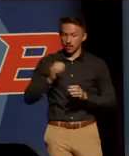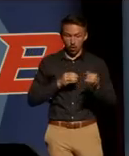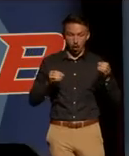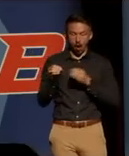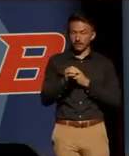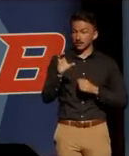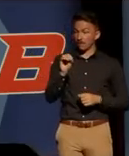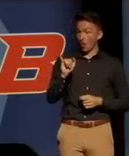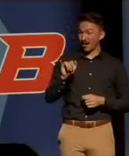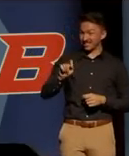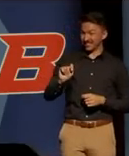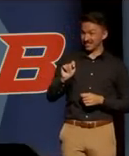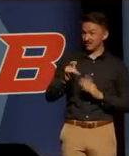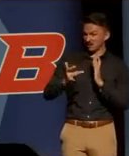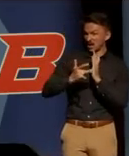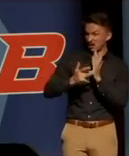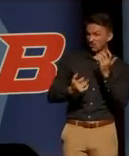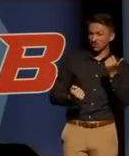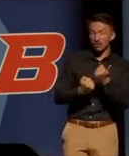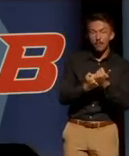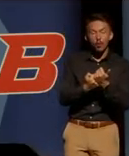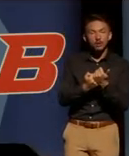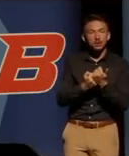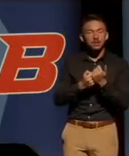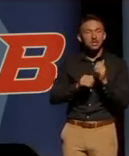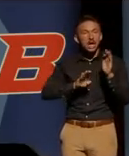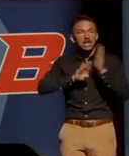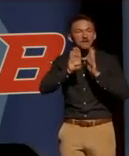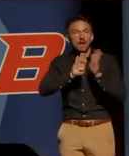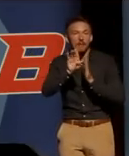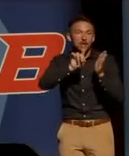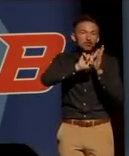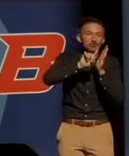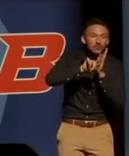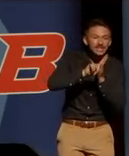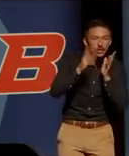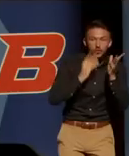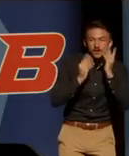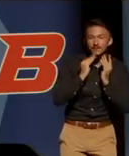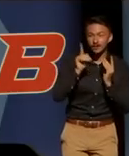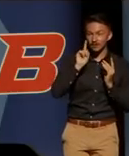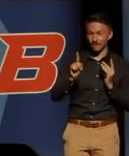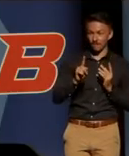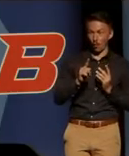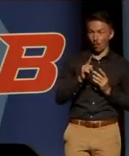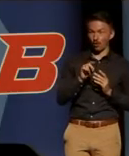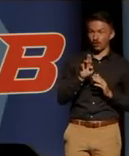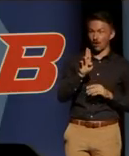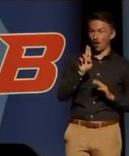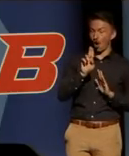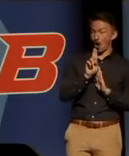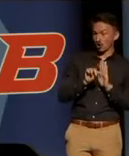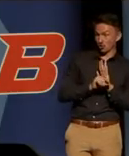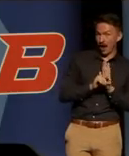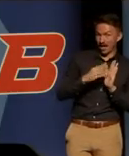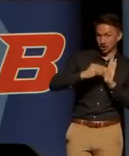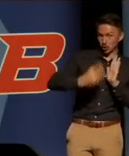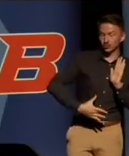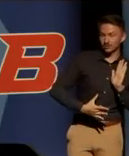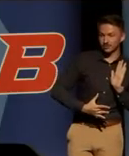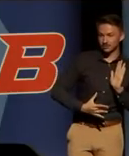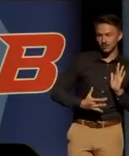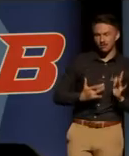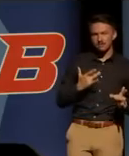Technology is developing research experiences for undergrads. That's an